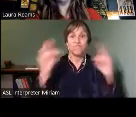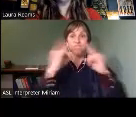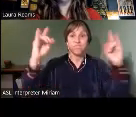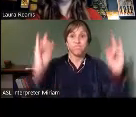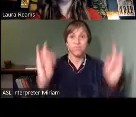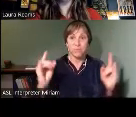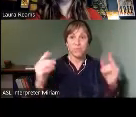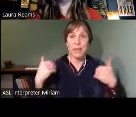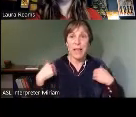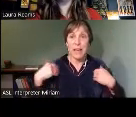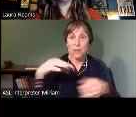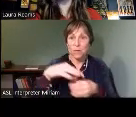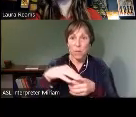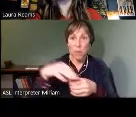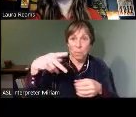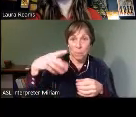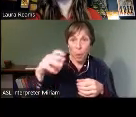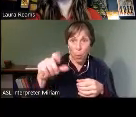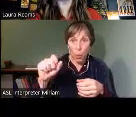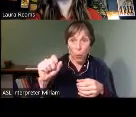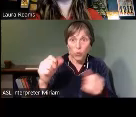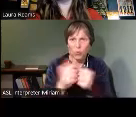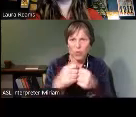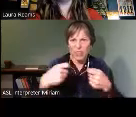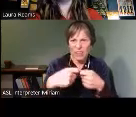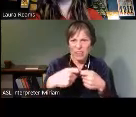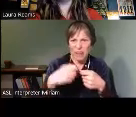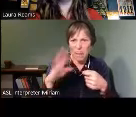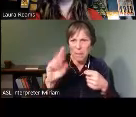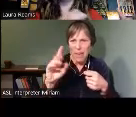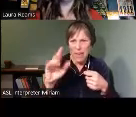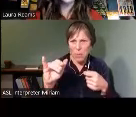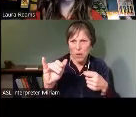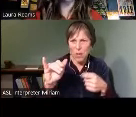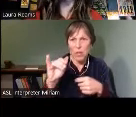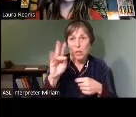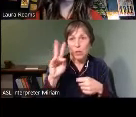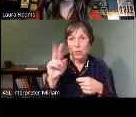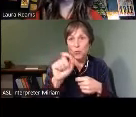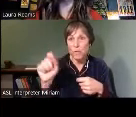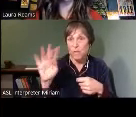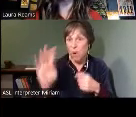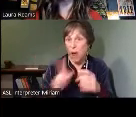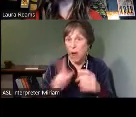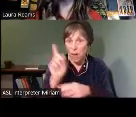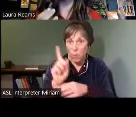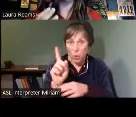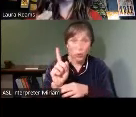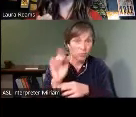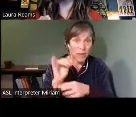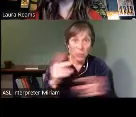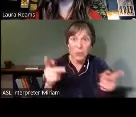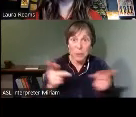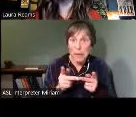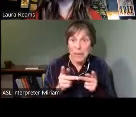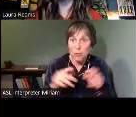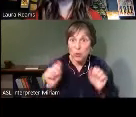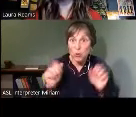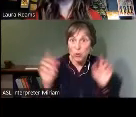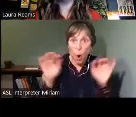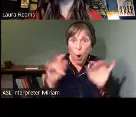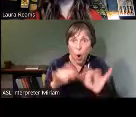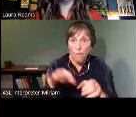being out there for about i think it was between two to four hours and actually having it as a polling location so we were out at